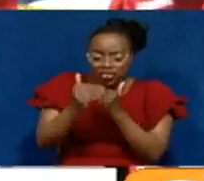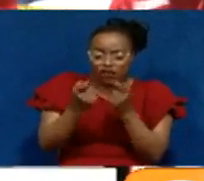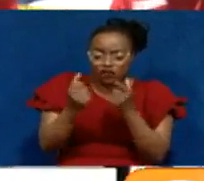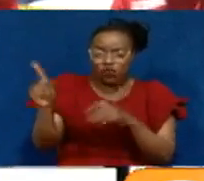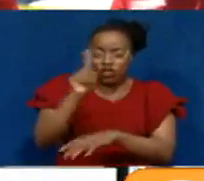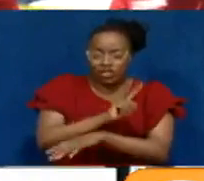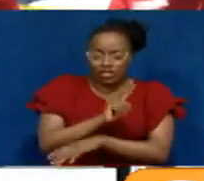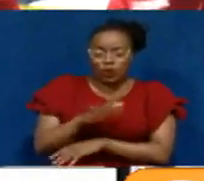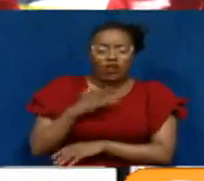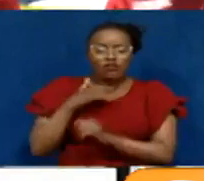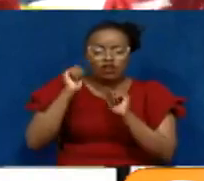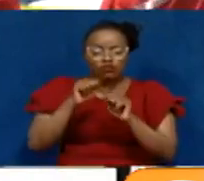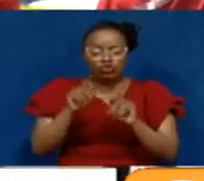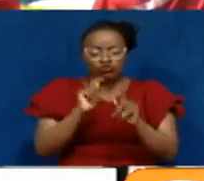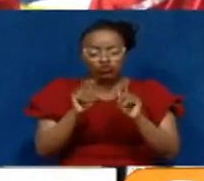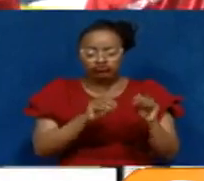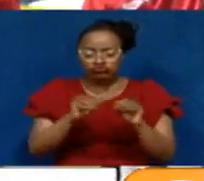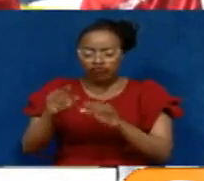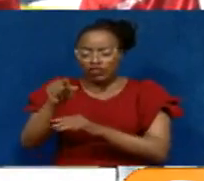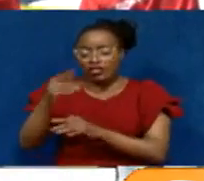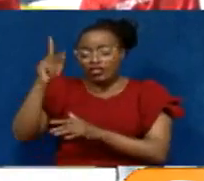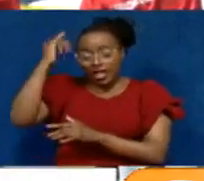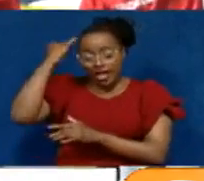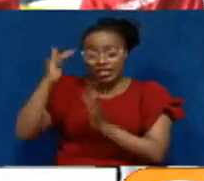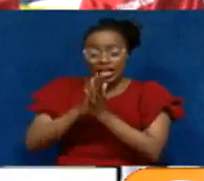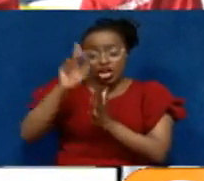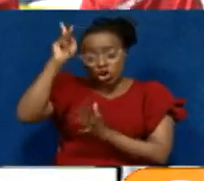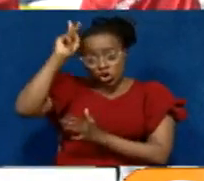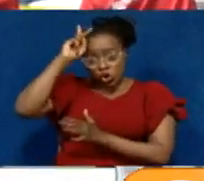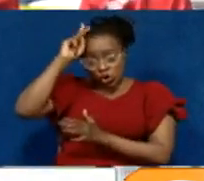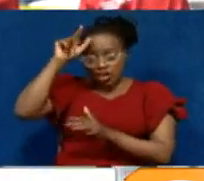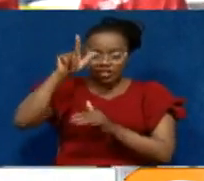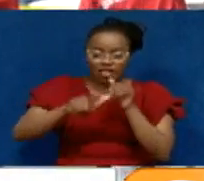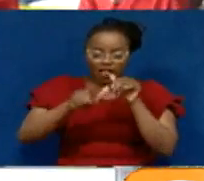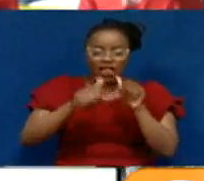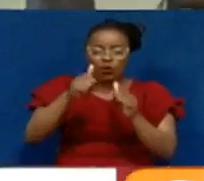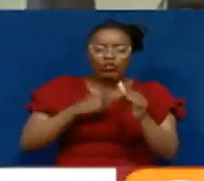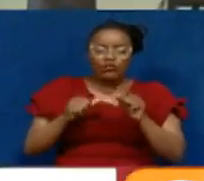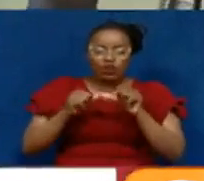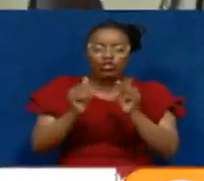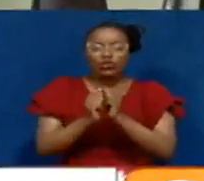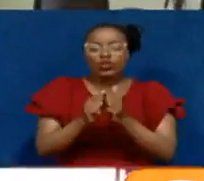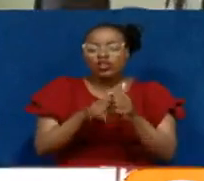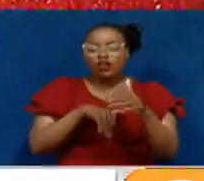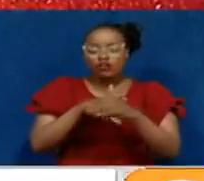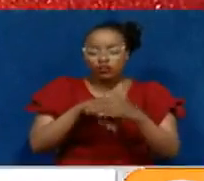hapa na feel tunaweza transit hizo ideas na knowledge back huko chini that inaendeleza football.